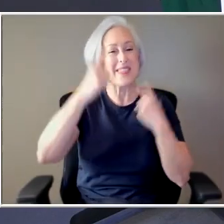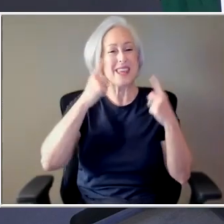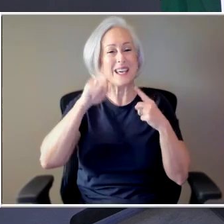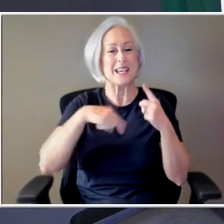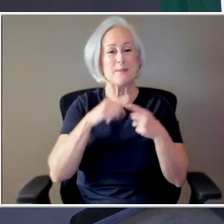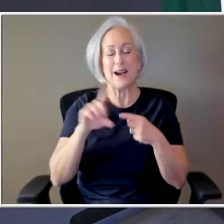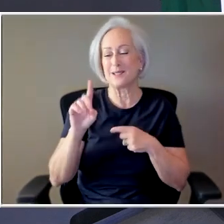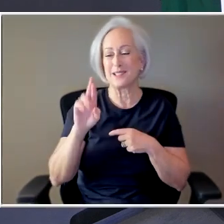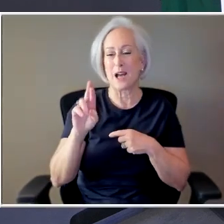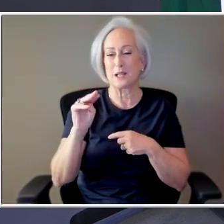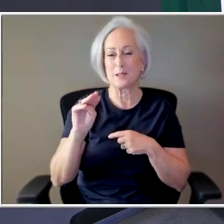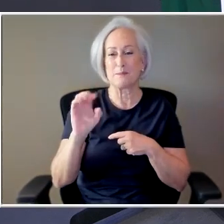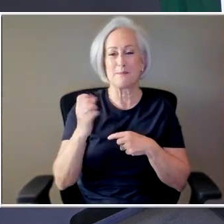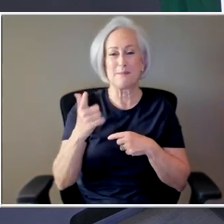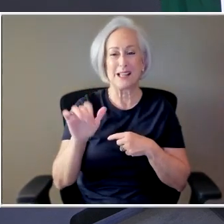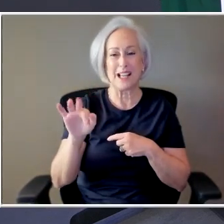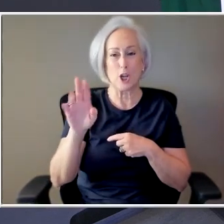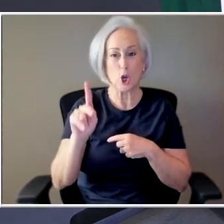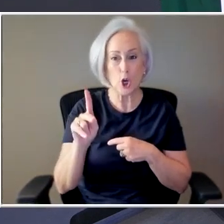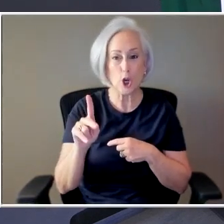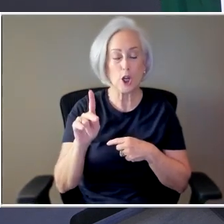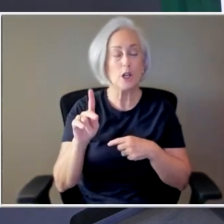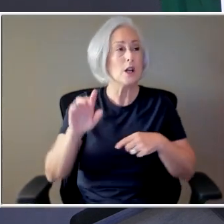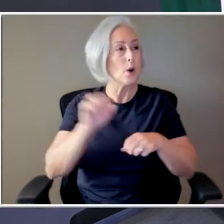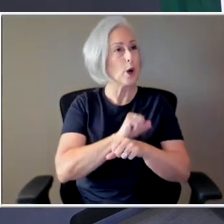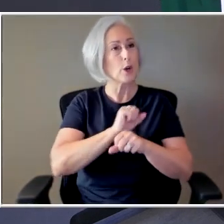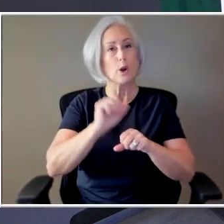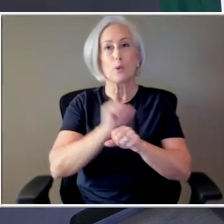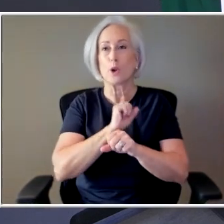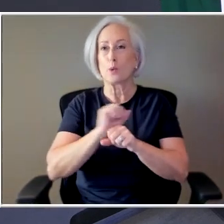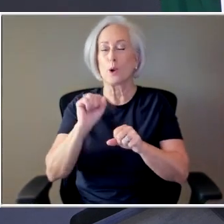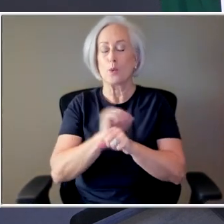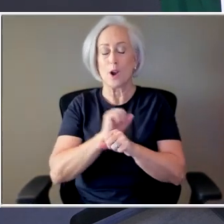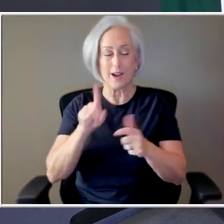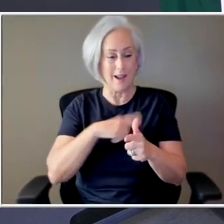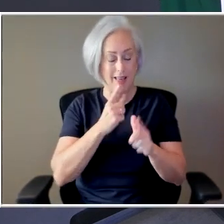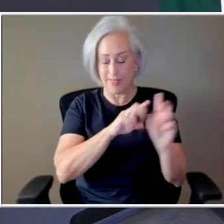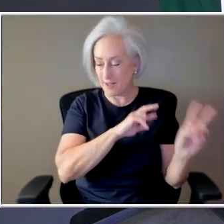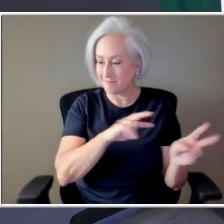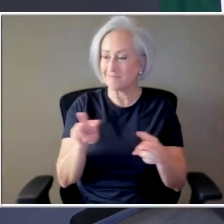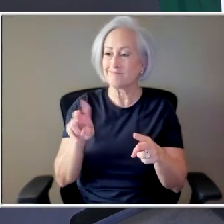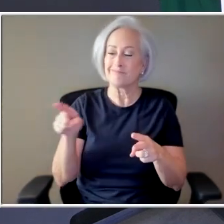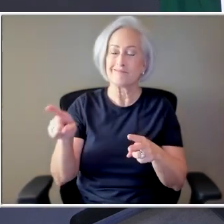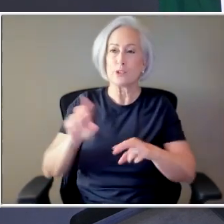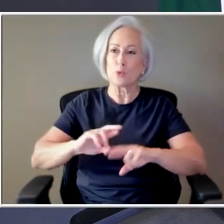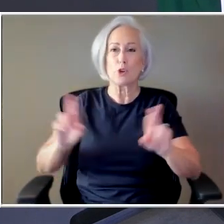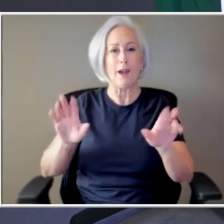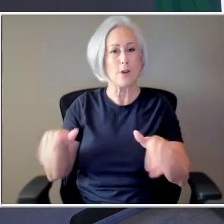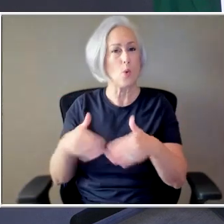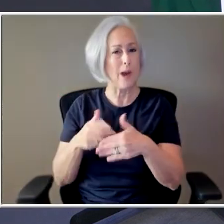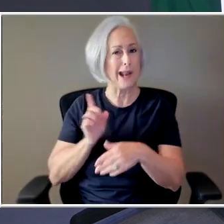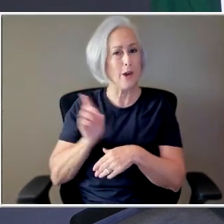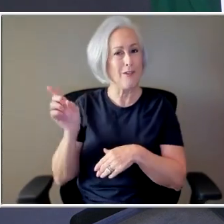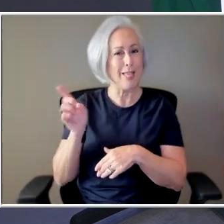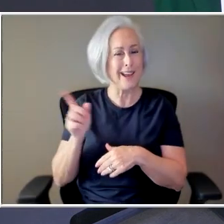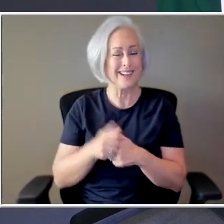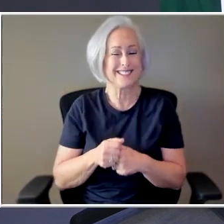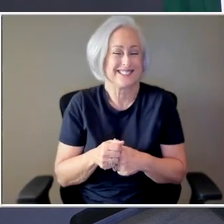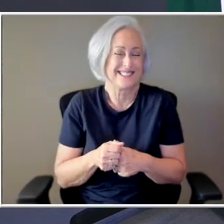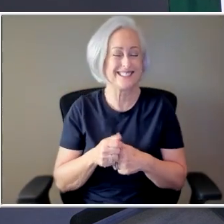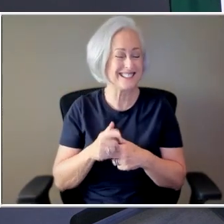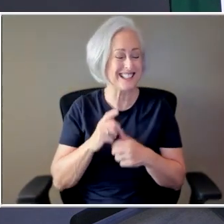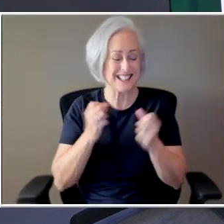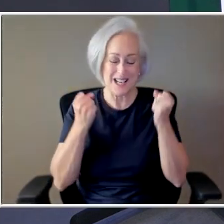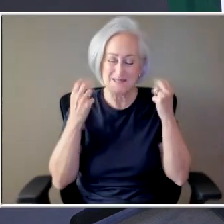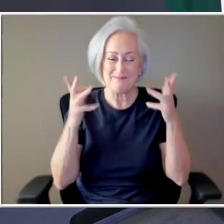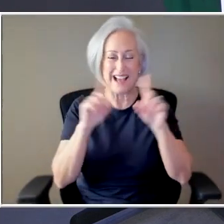somewhere, working, doing his thing, and then coming out, and you guys are over here going, yeah, Dr. McGurk, we got a wedding going on down the hall, and just all sorts of